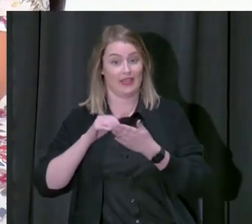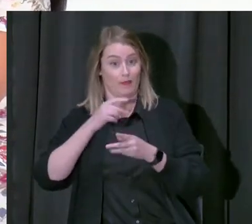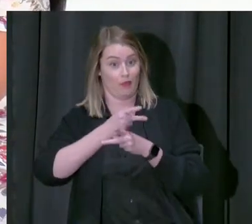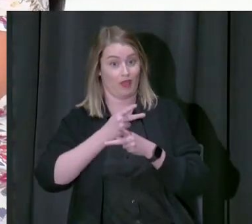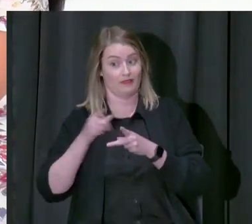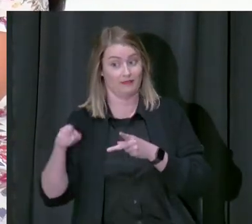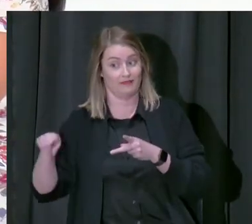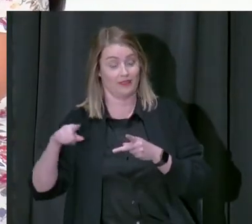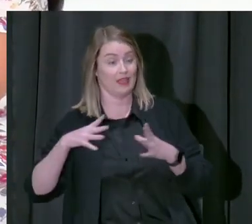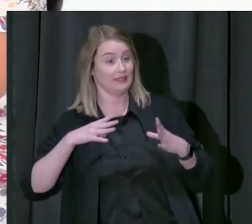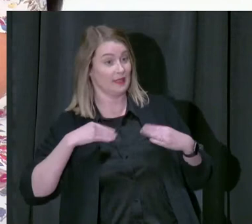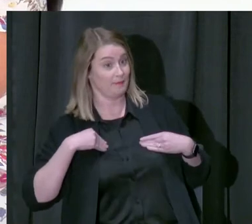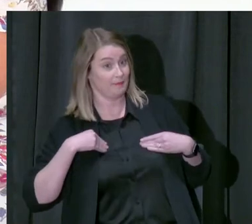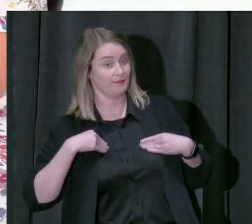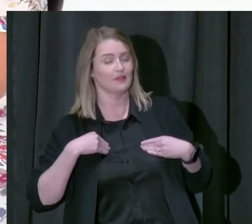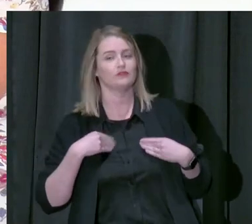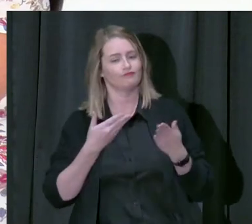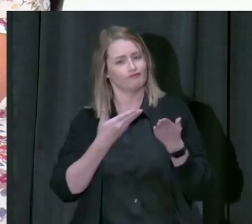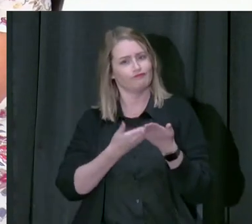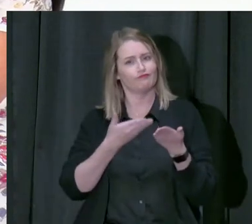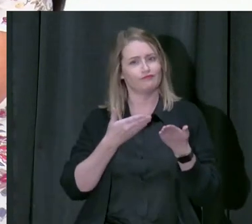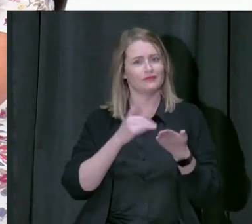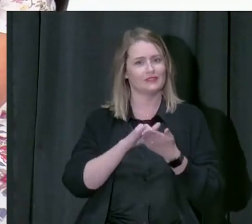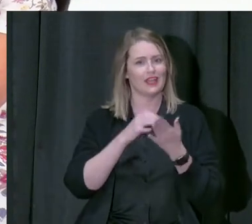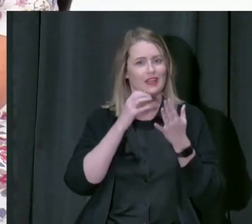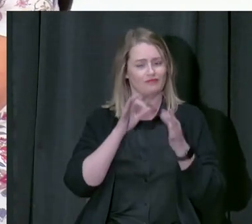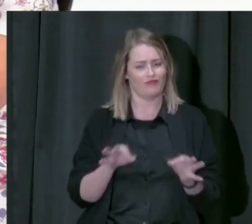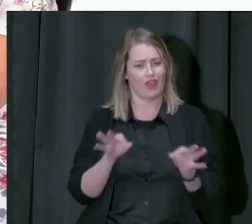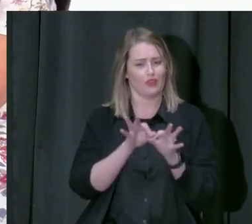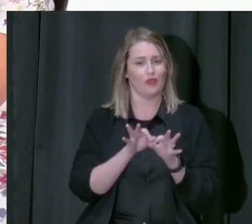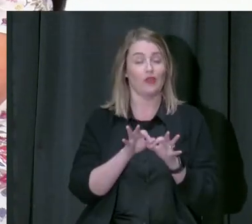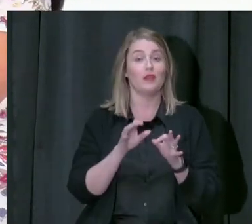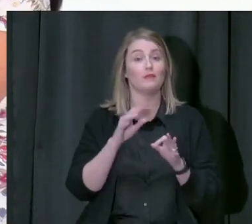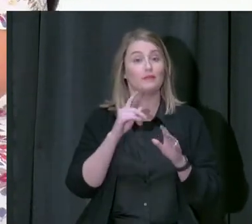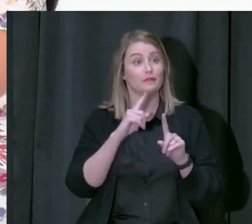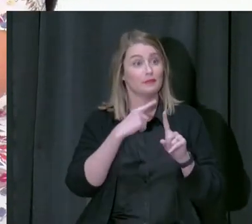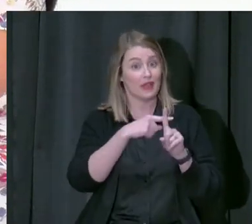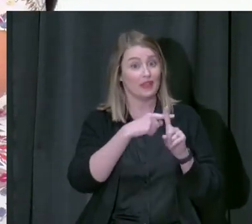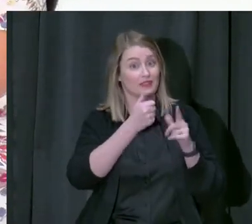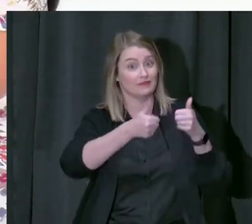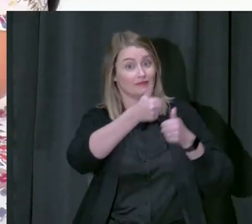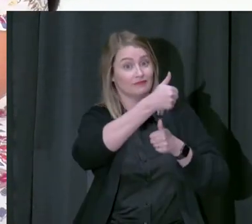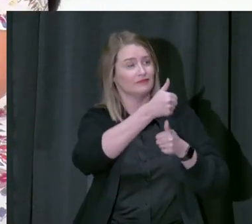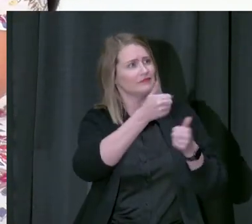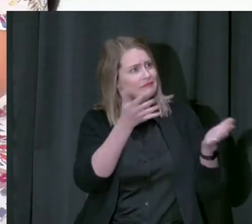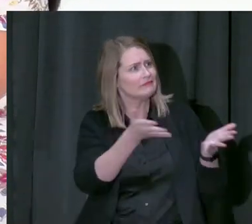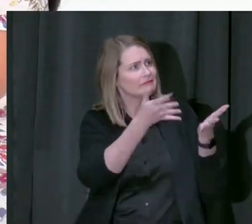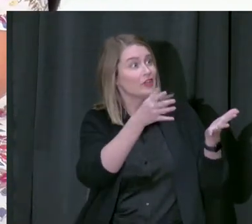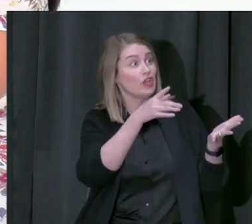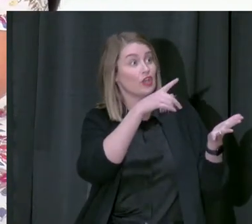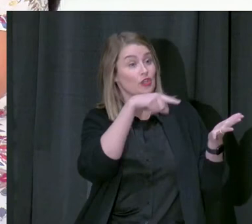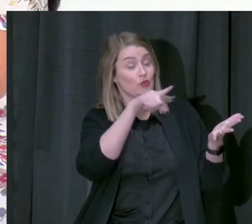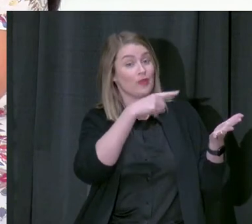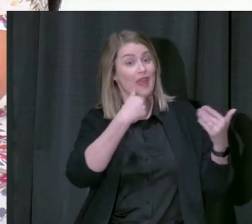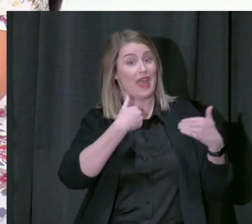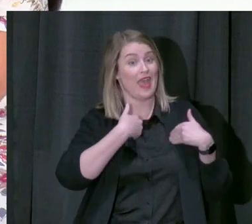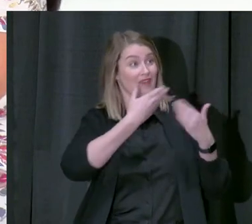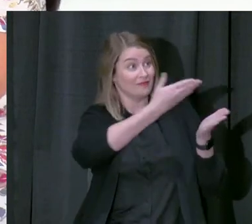also help encourage our leaders to say, you have this segment of the